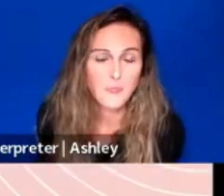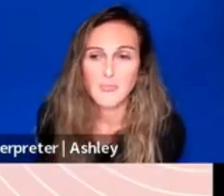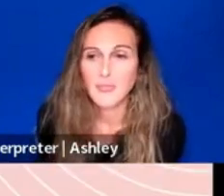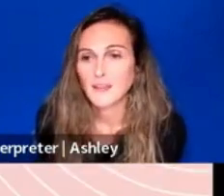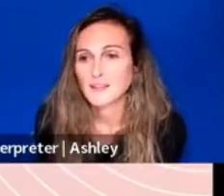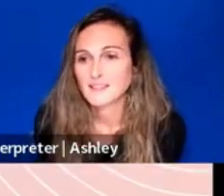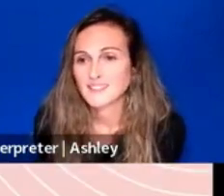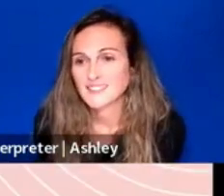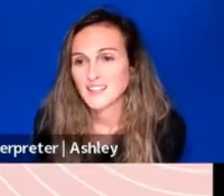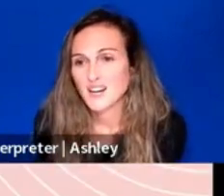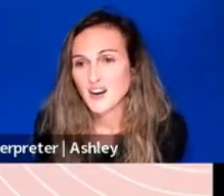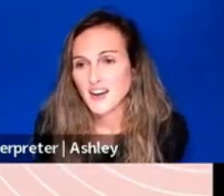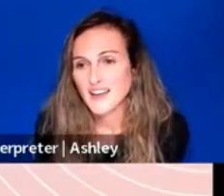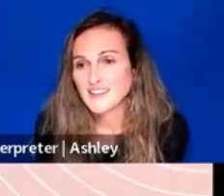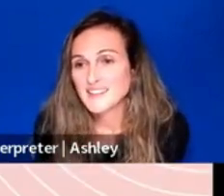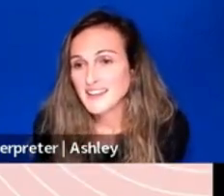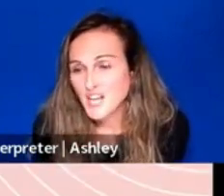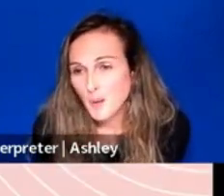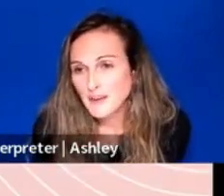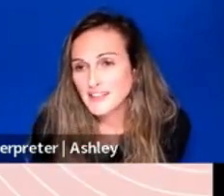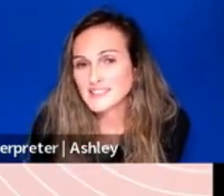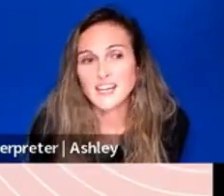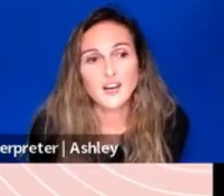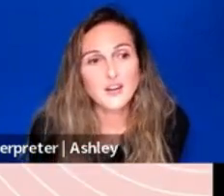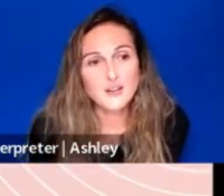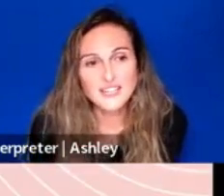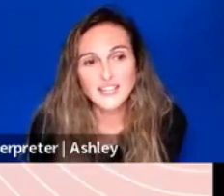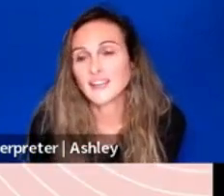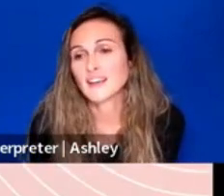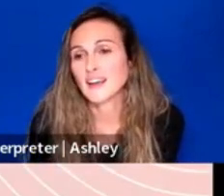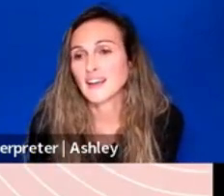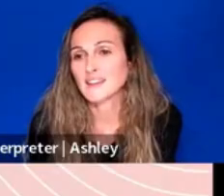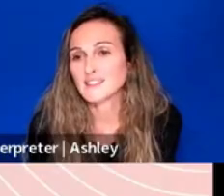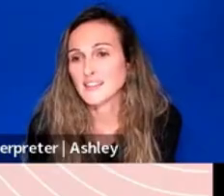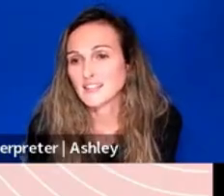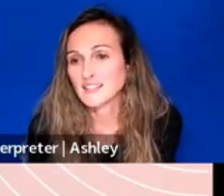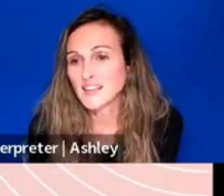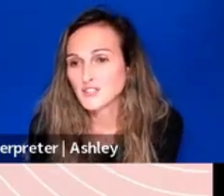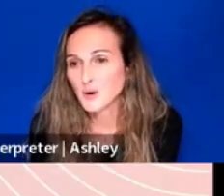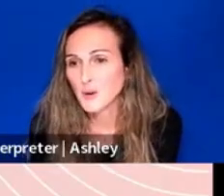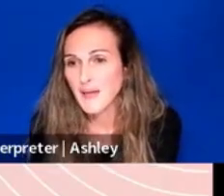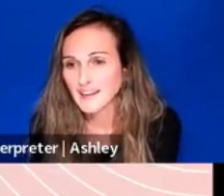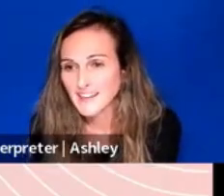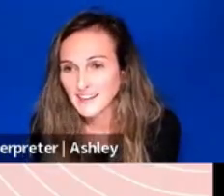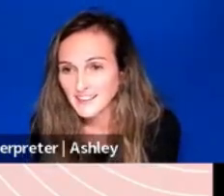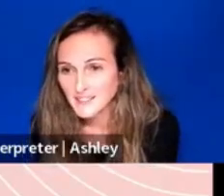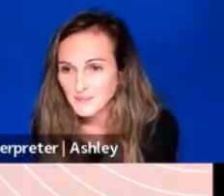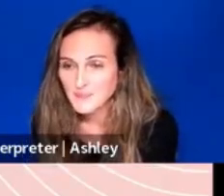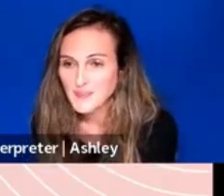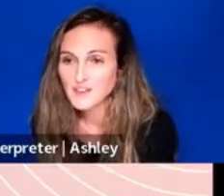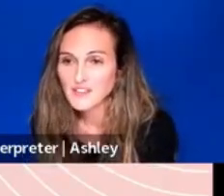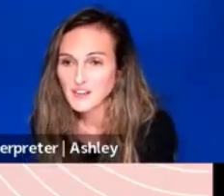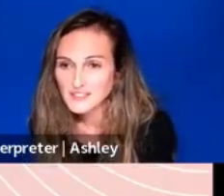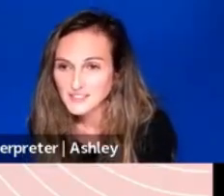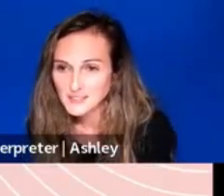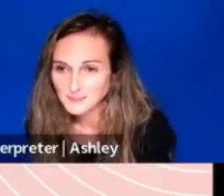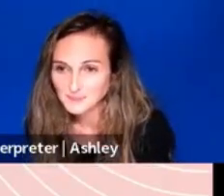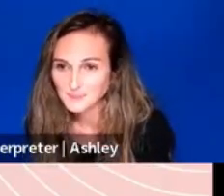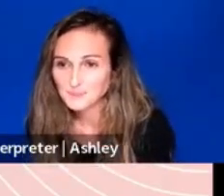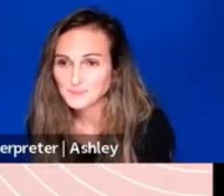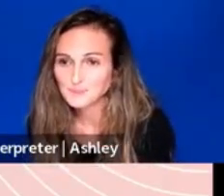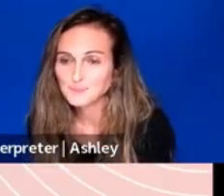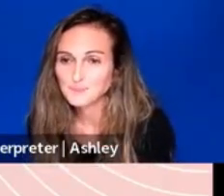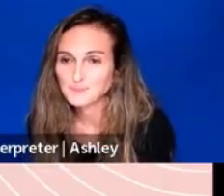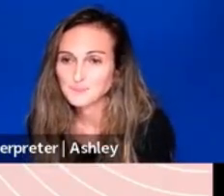there. Our next topic is acoustic and electromagnetic interference.